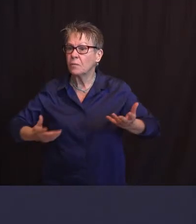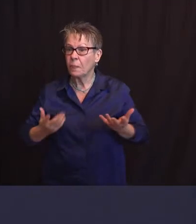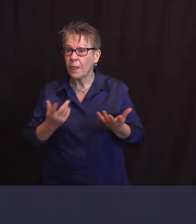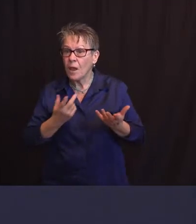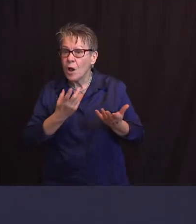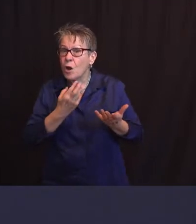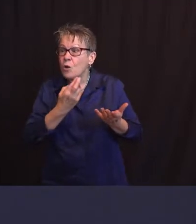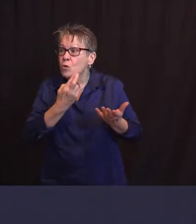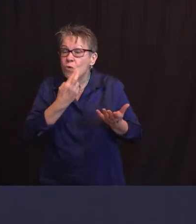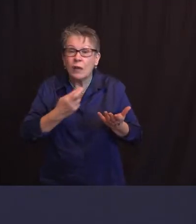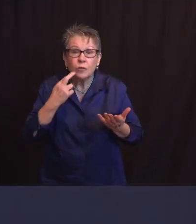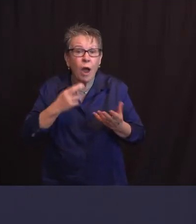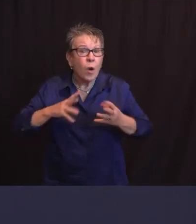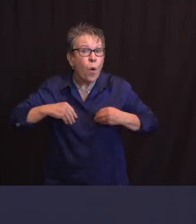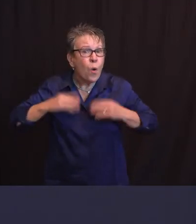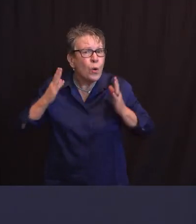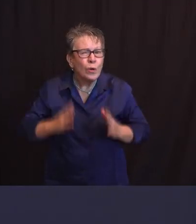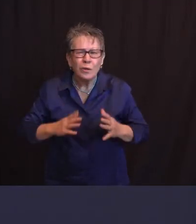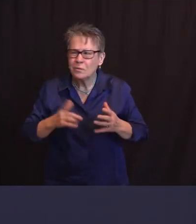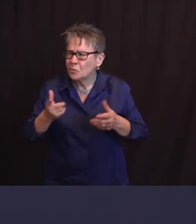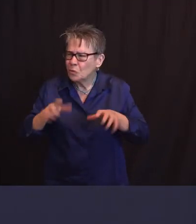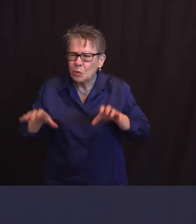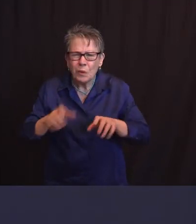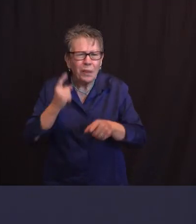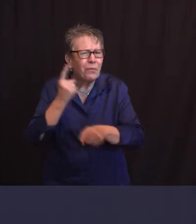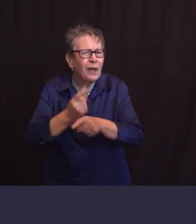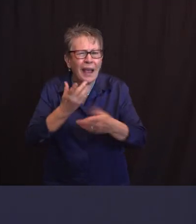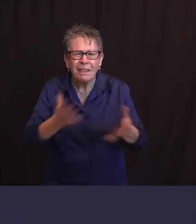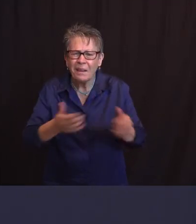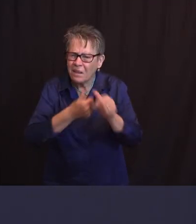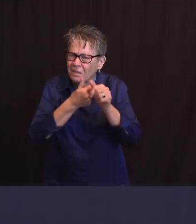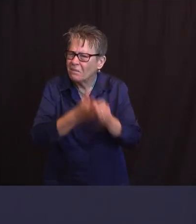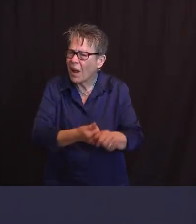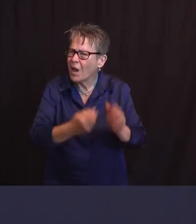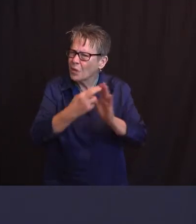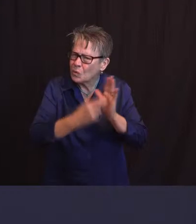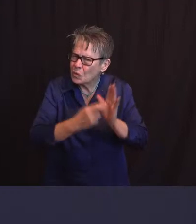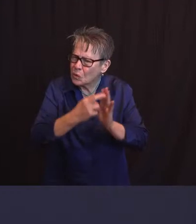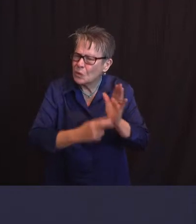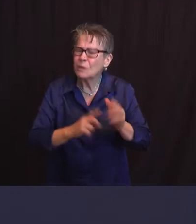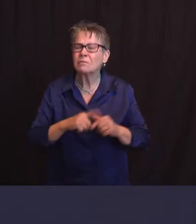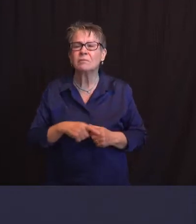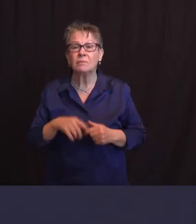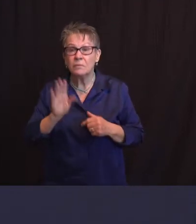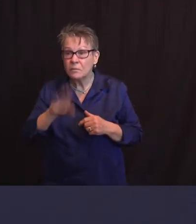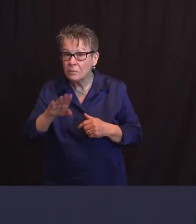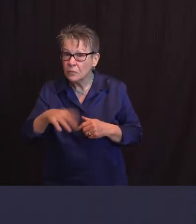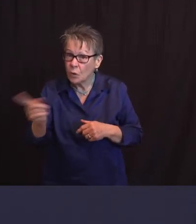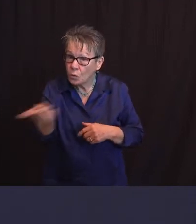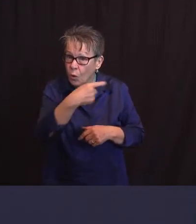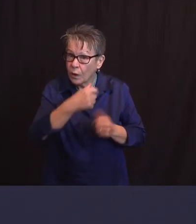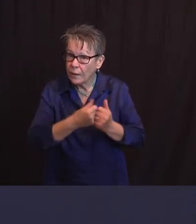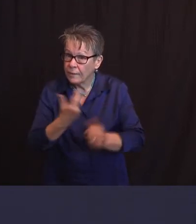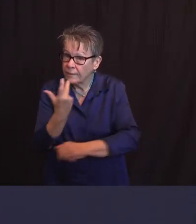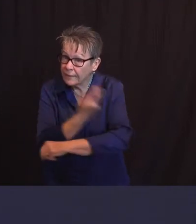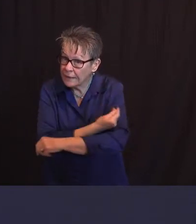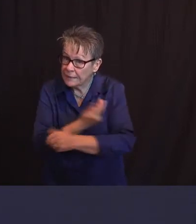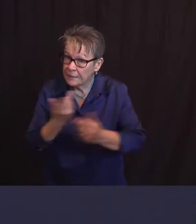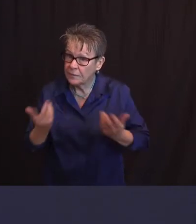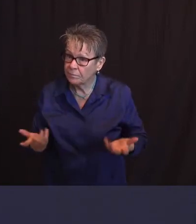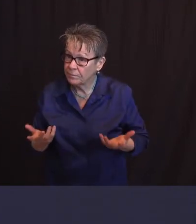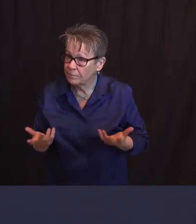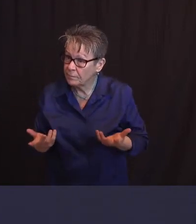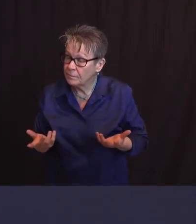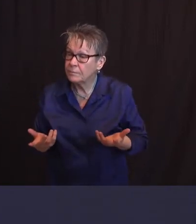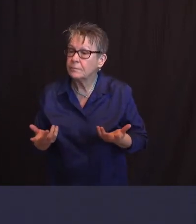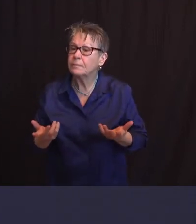as aggressively as we can into arms, and let some time on the clock go by here in terms of warmer weather.